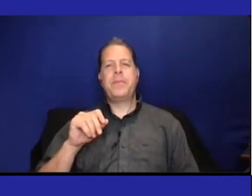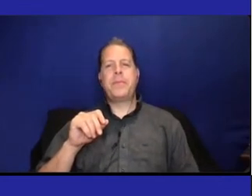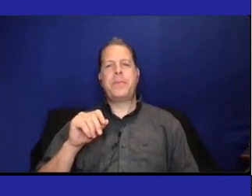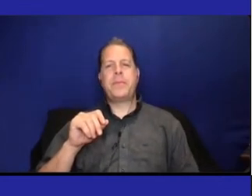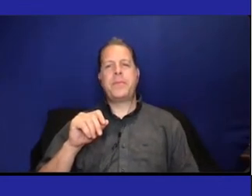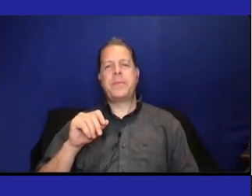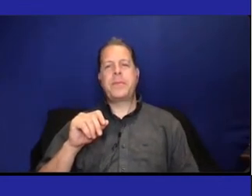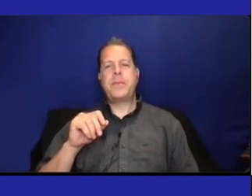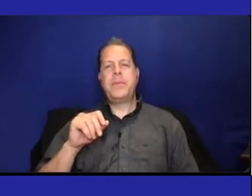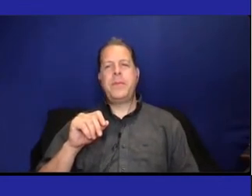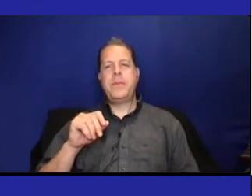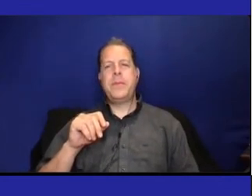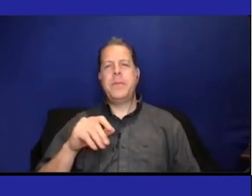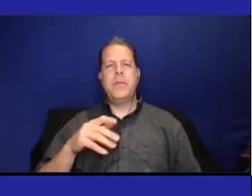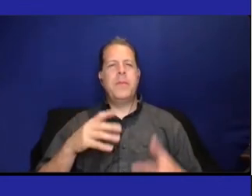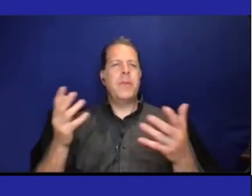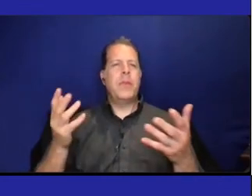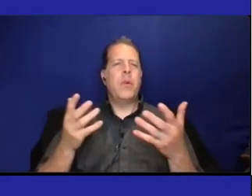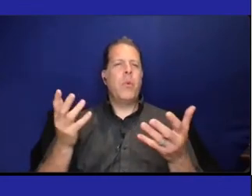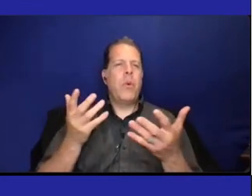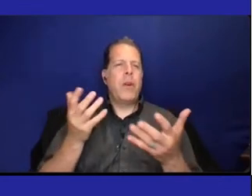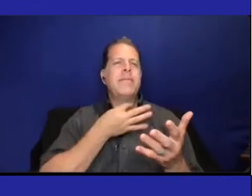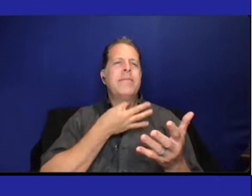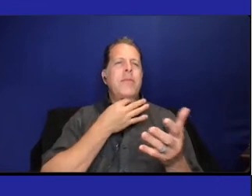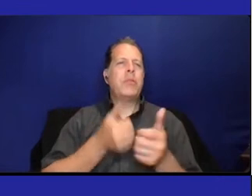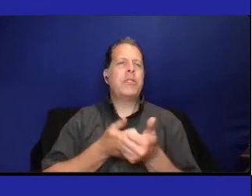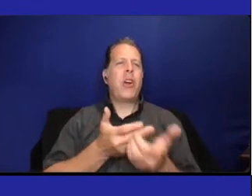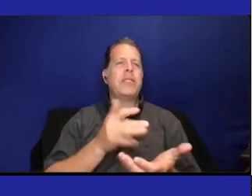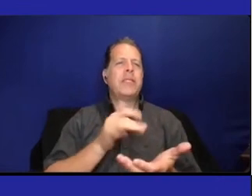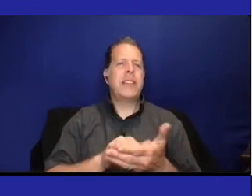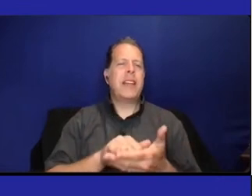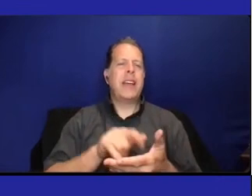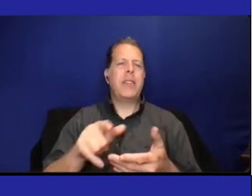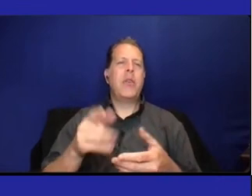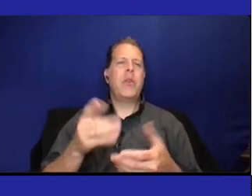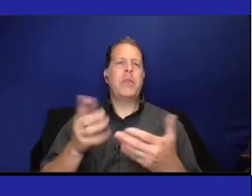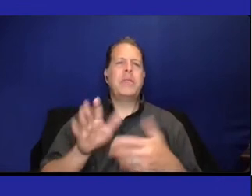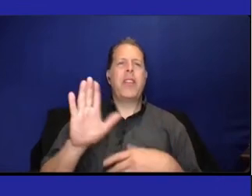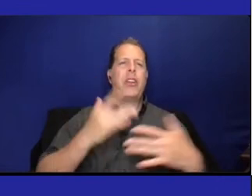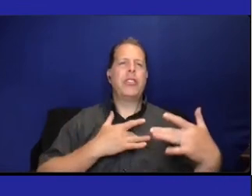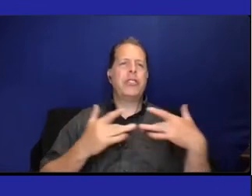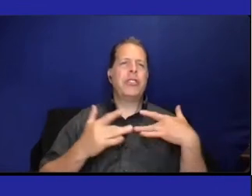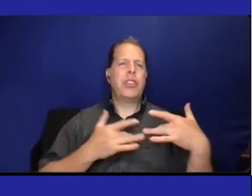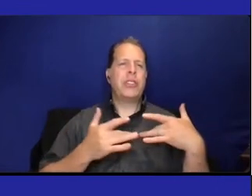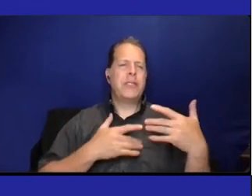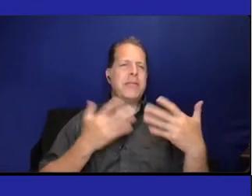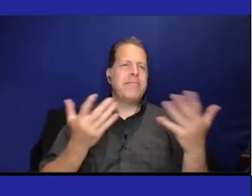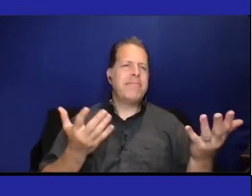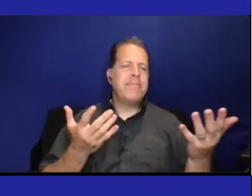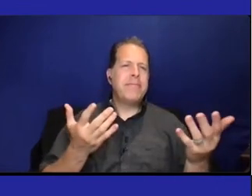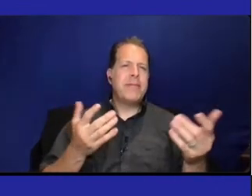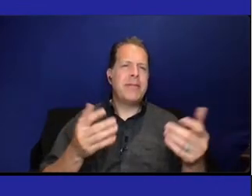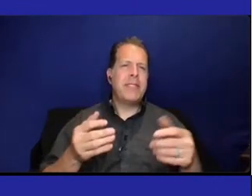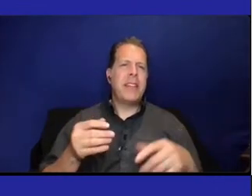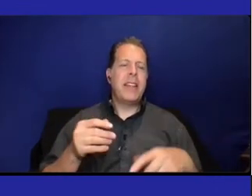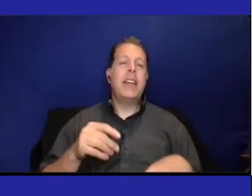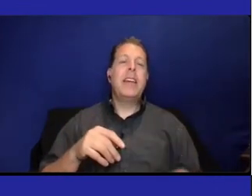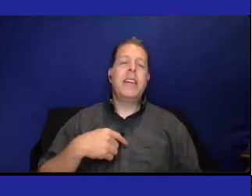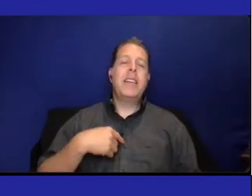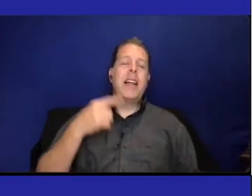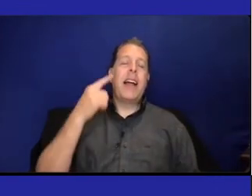what is it that's driving? I mean, what is their concern that keeps them coming back? I think,